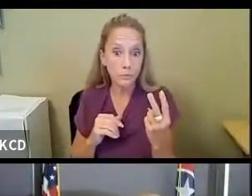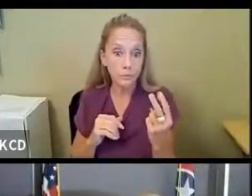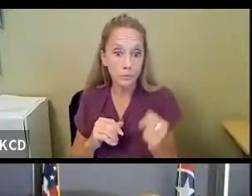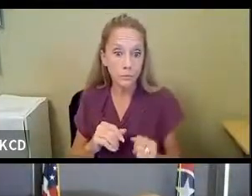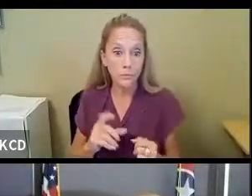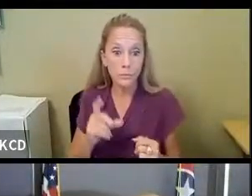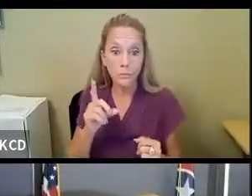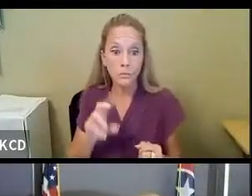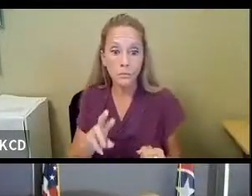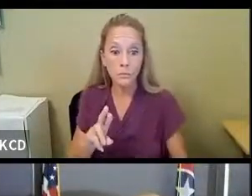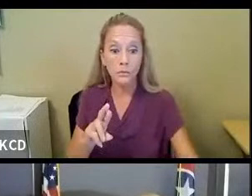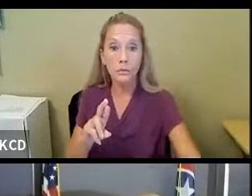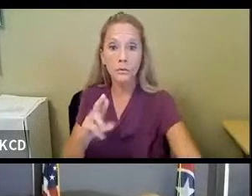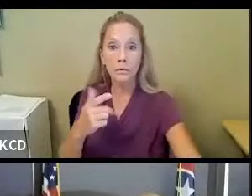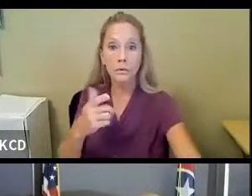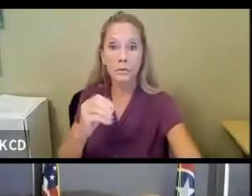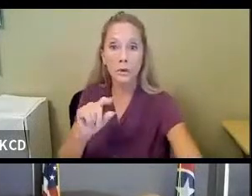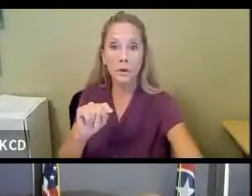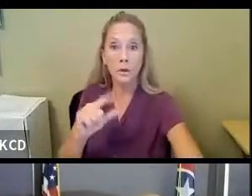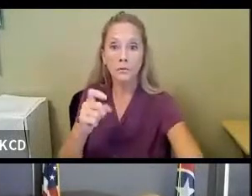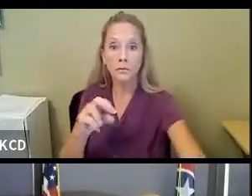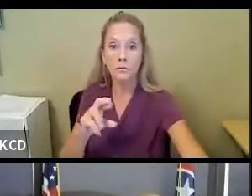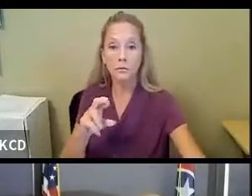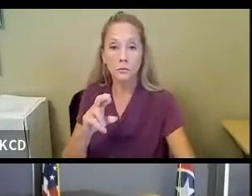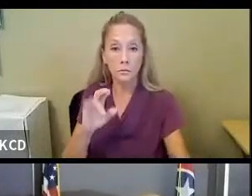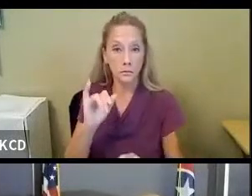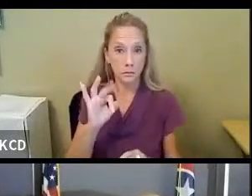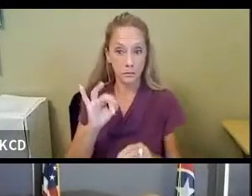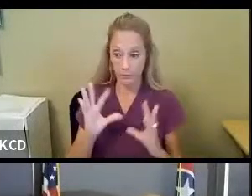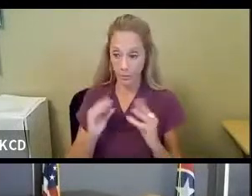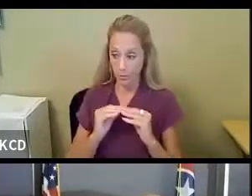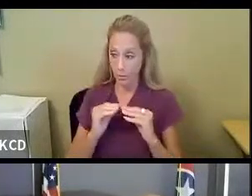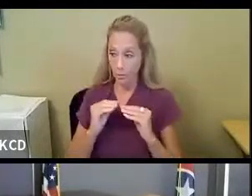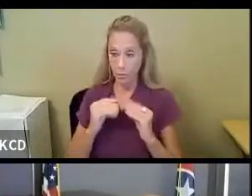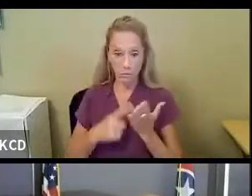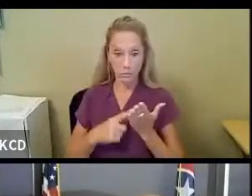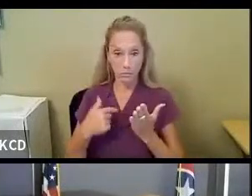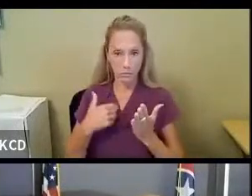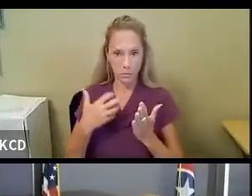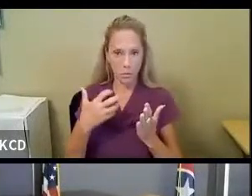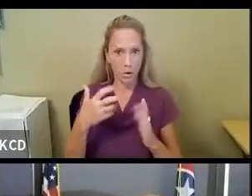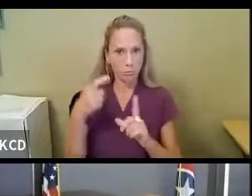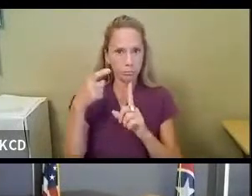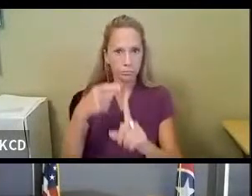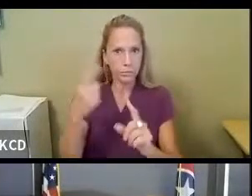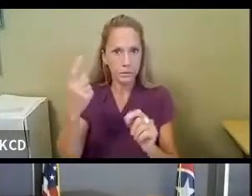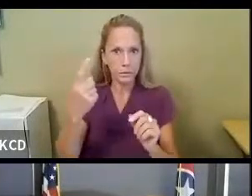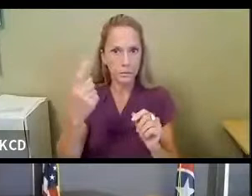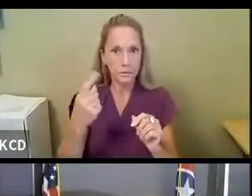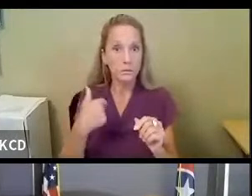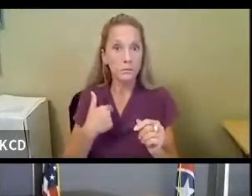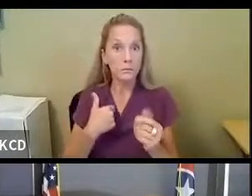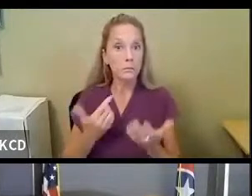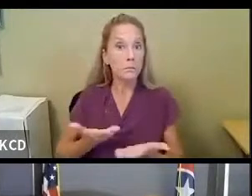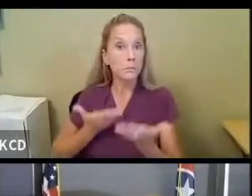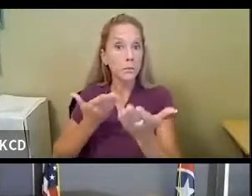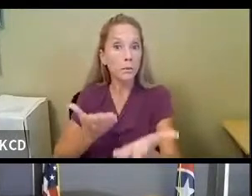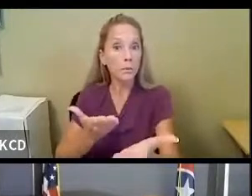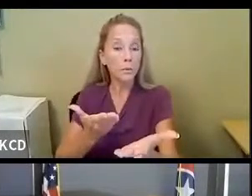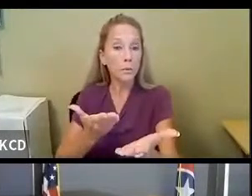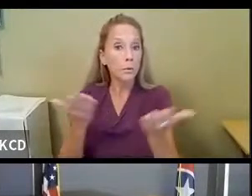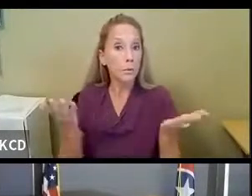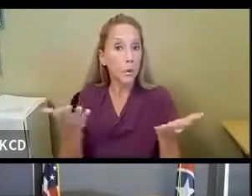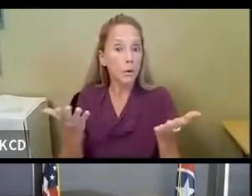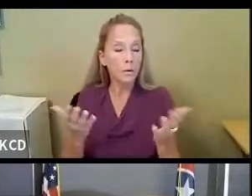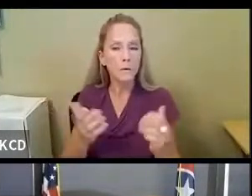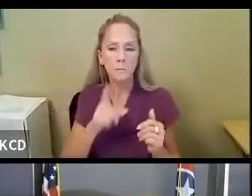midnight? So if there's no other discussion, I have a point I'd like to make. And what I'm proposing is